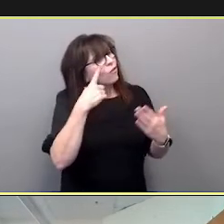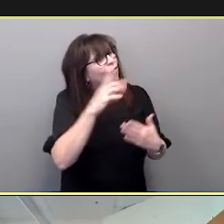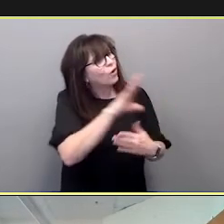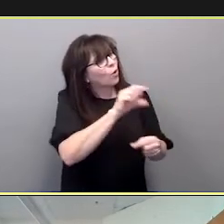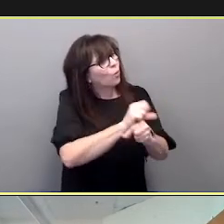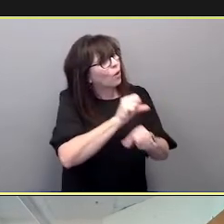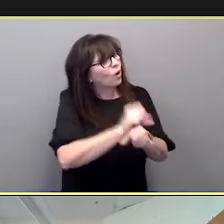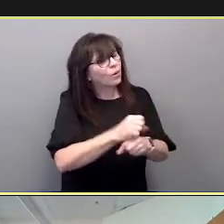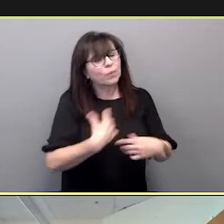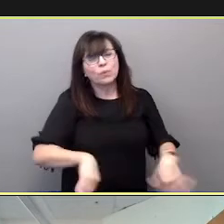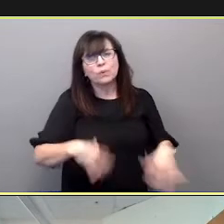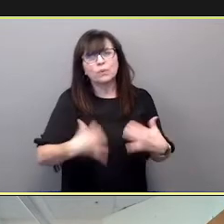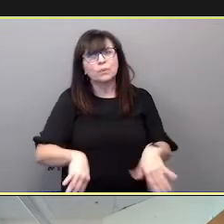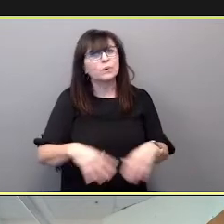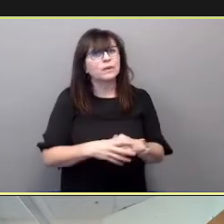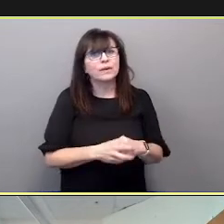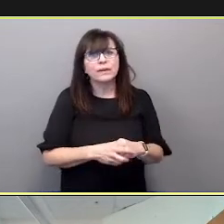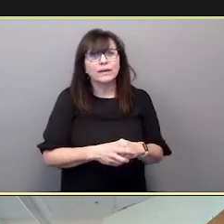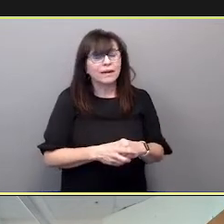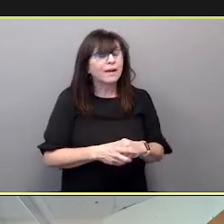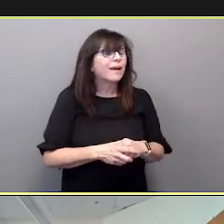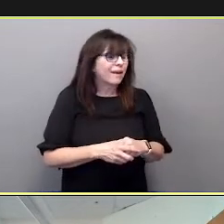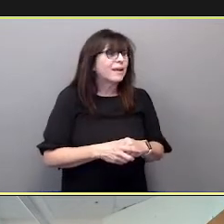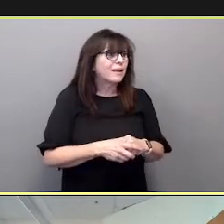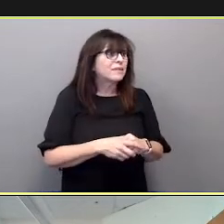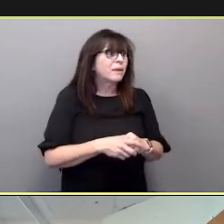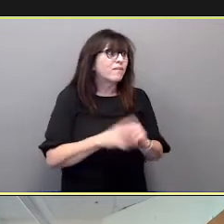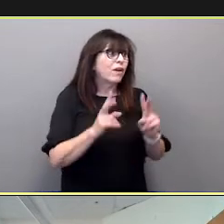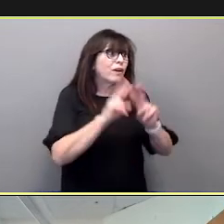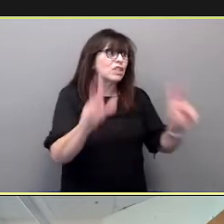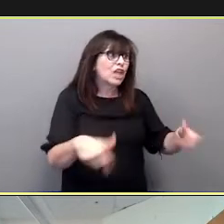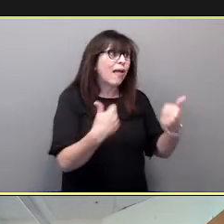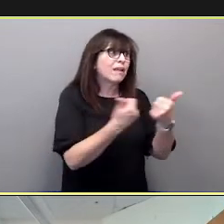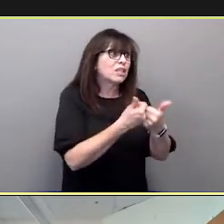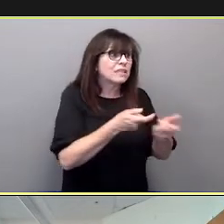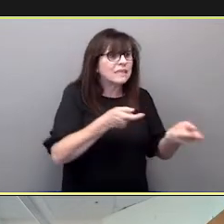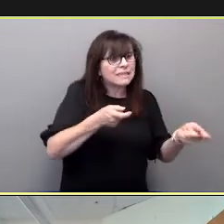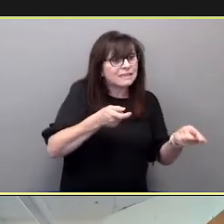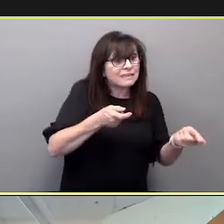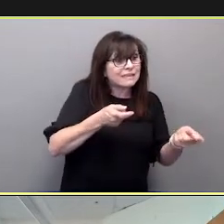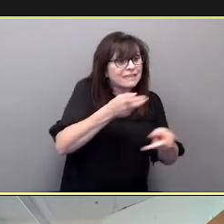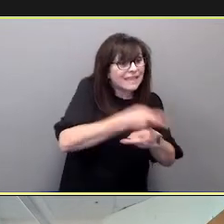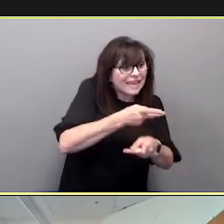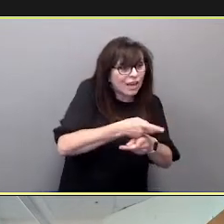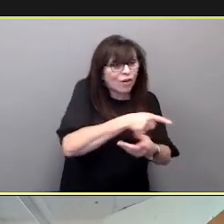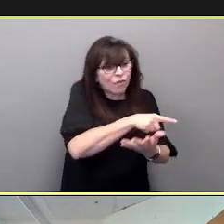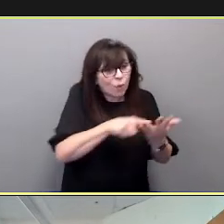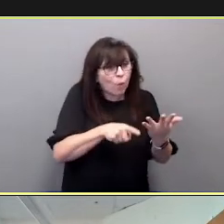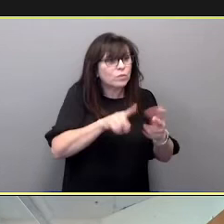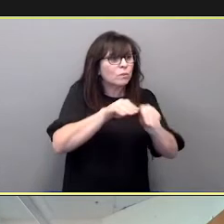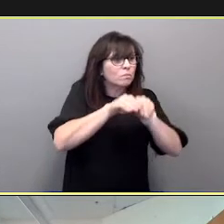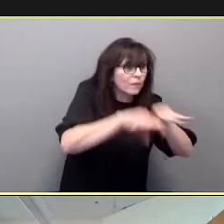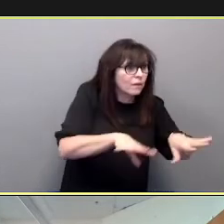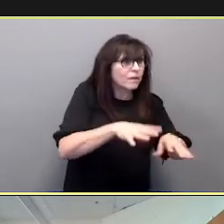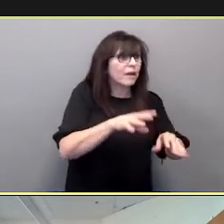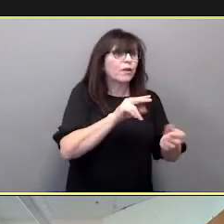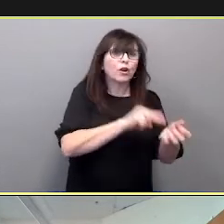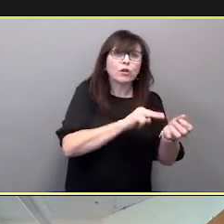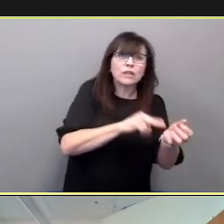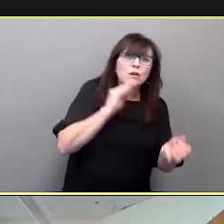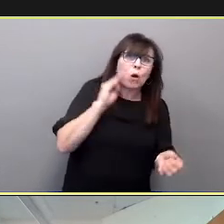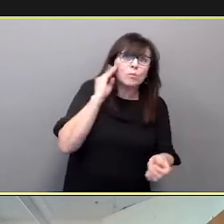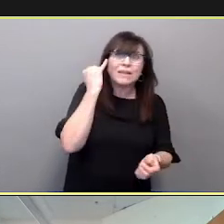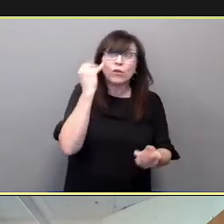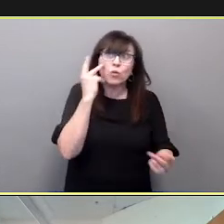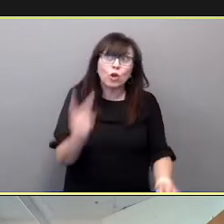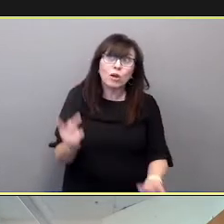mean, it's been very challenging dealing with these outbreaks in nursing homes. If anybody can